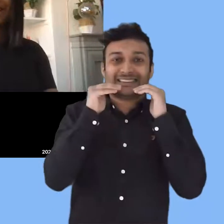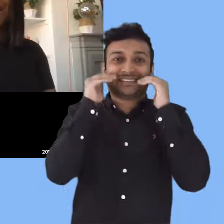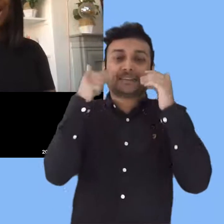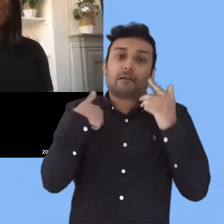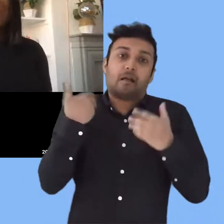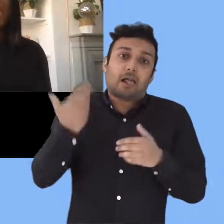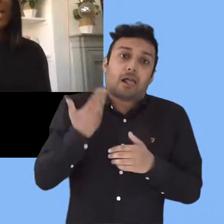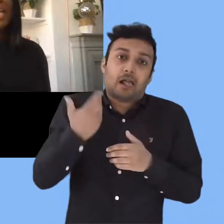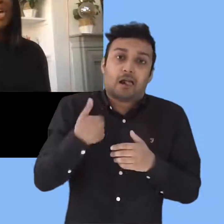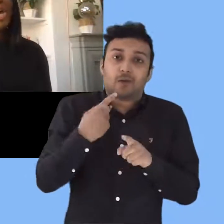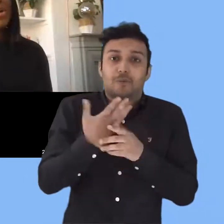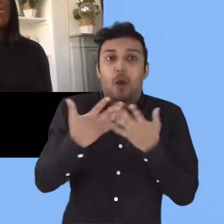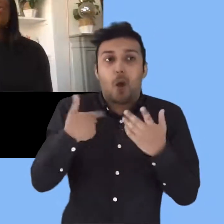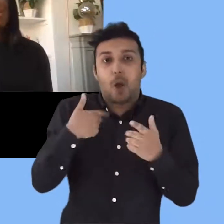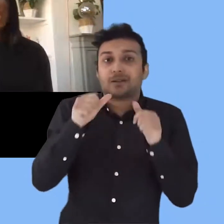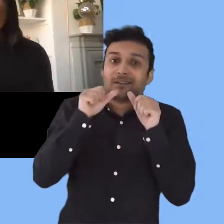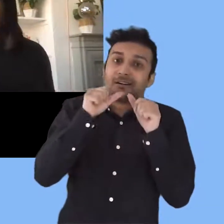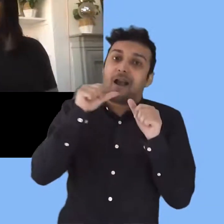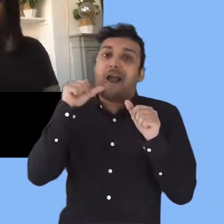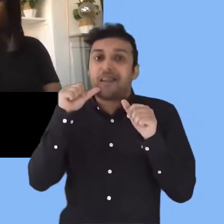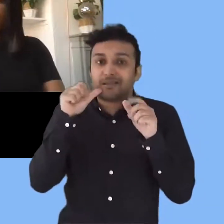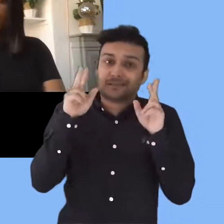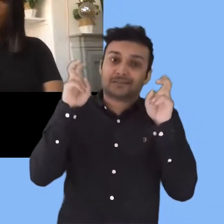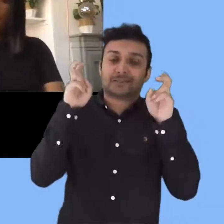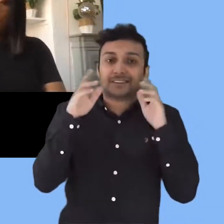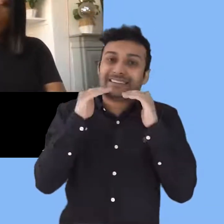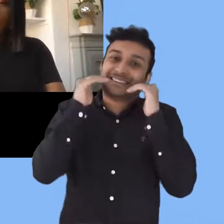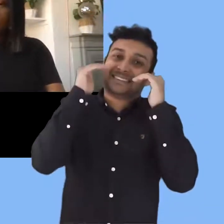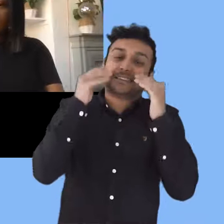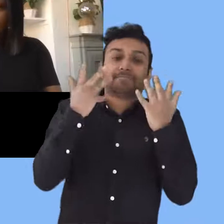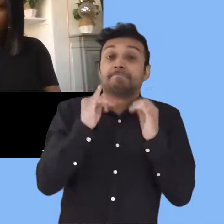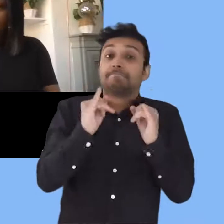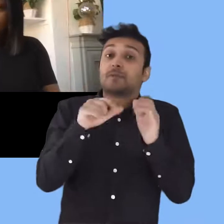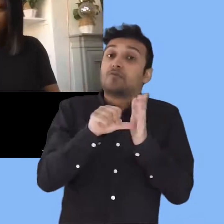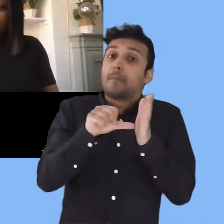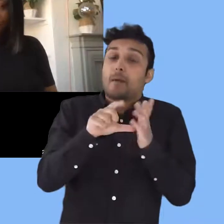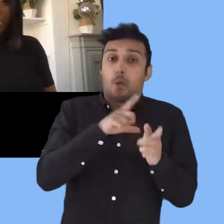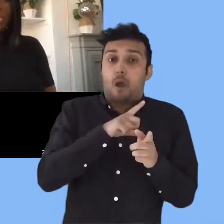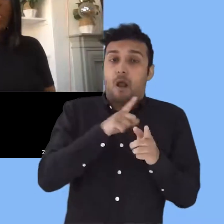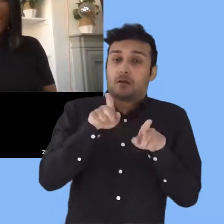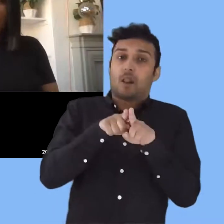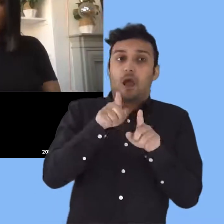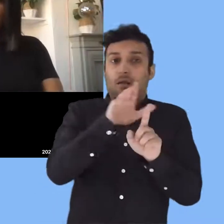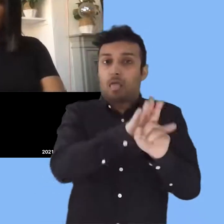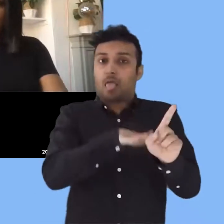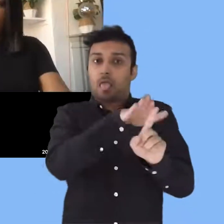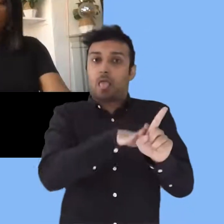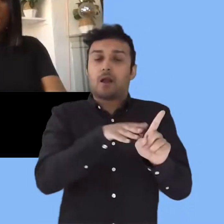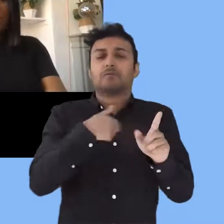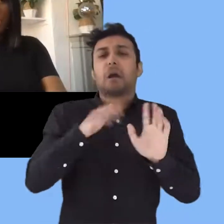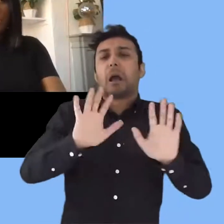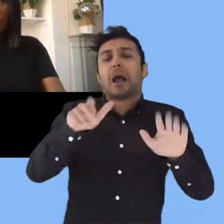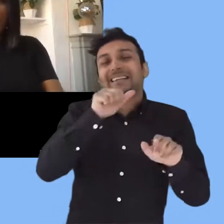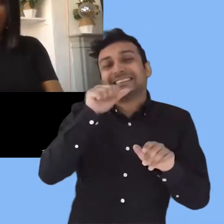And my real discomfort with kindness being used as kind of a pacifier, so a way of just